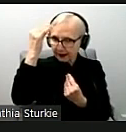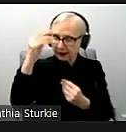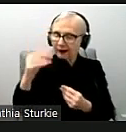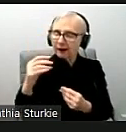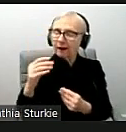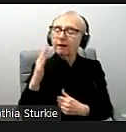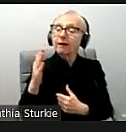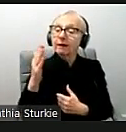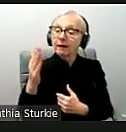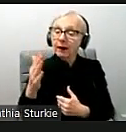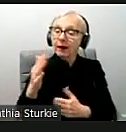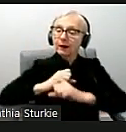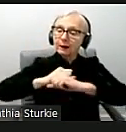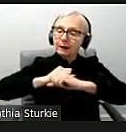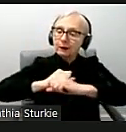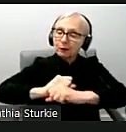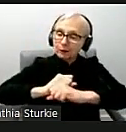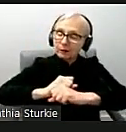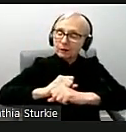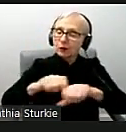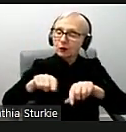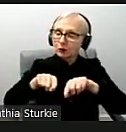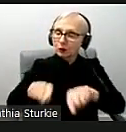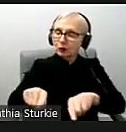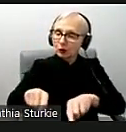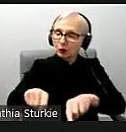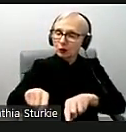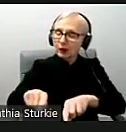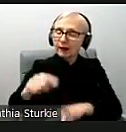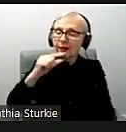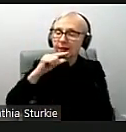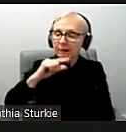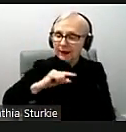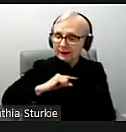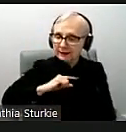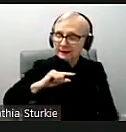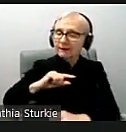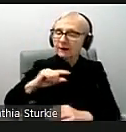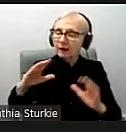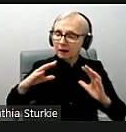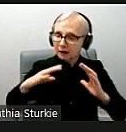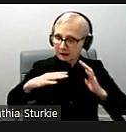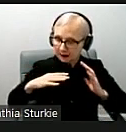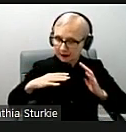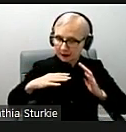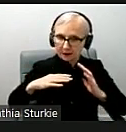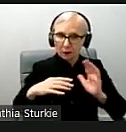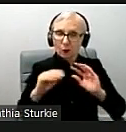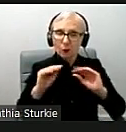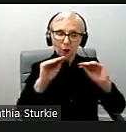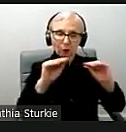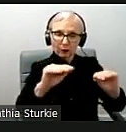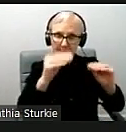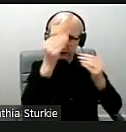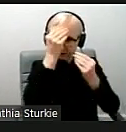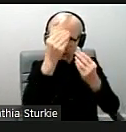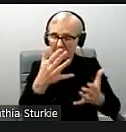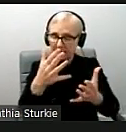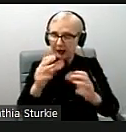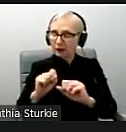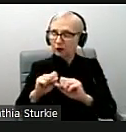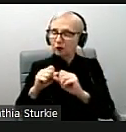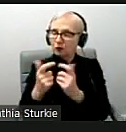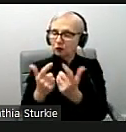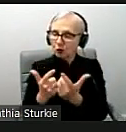to be fully protected for the Thanksgiving holiday. And we put this information out on social